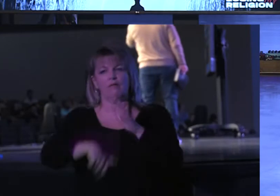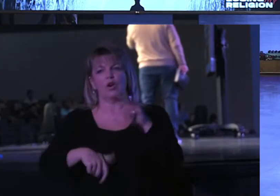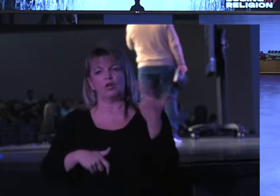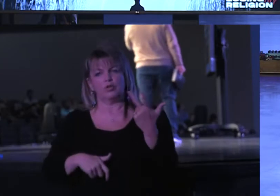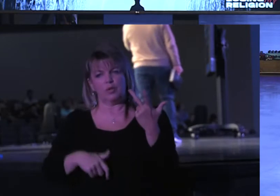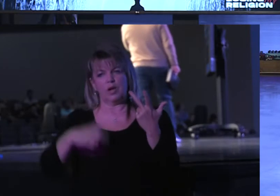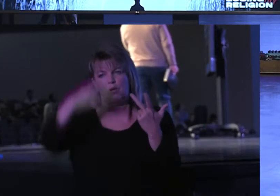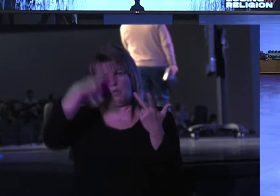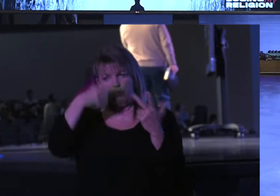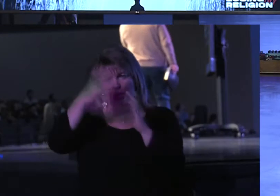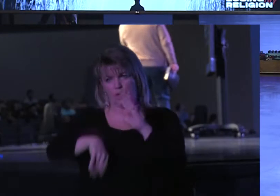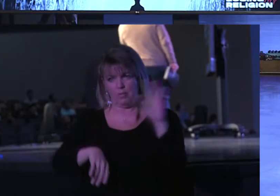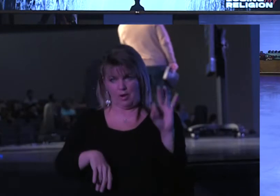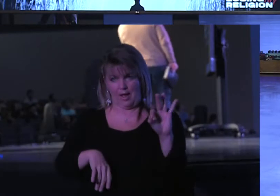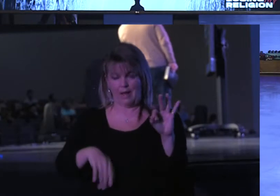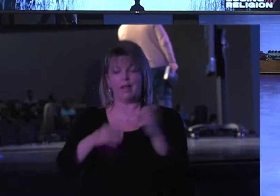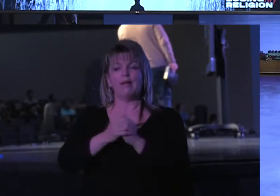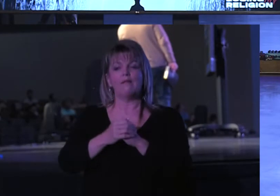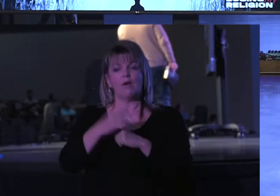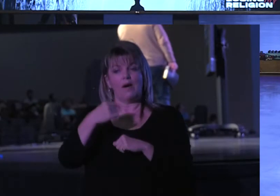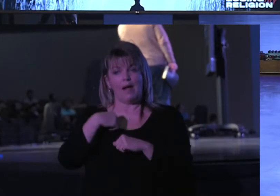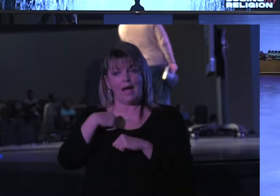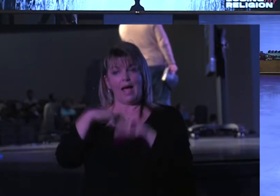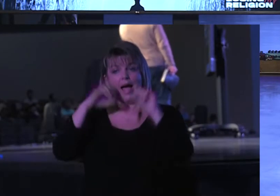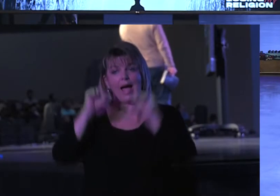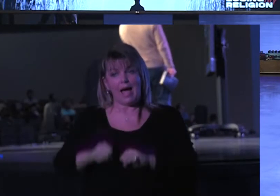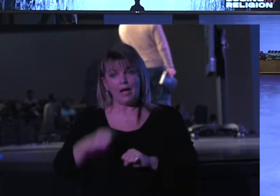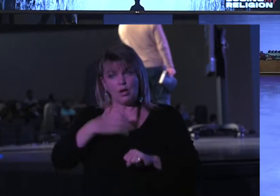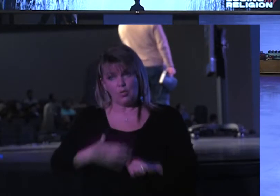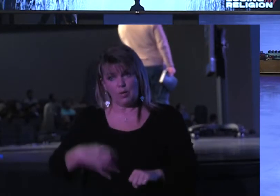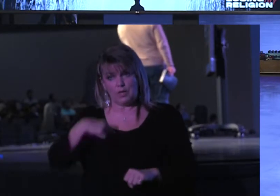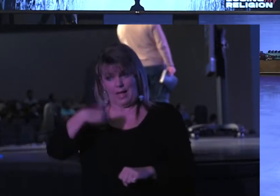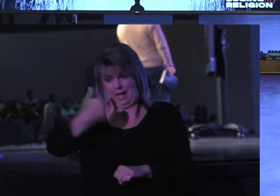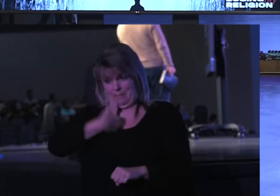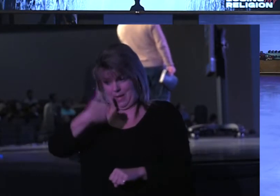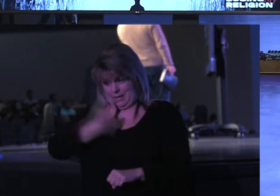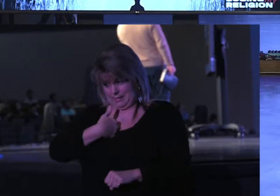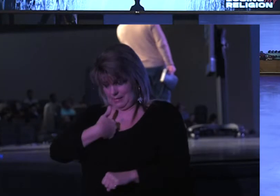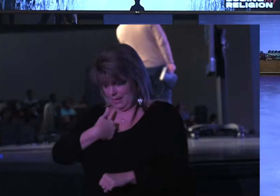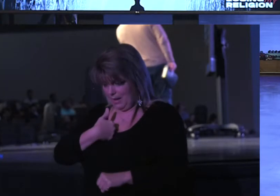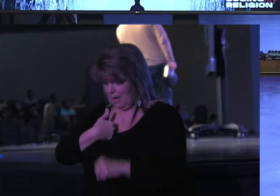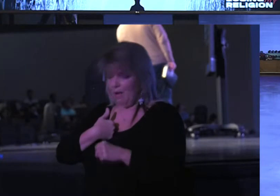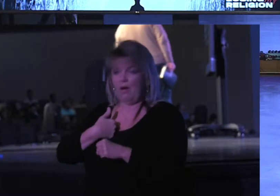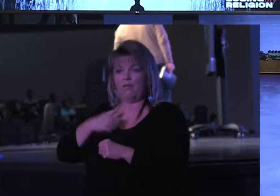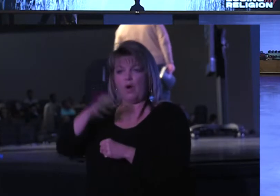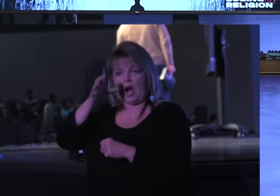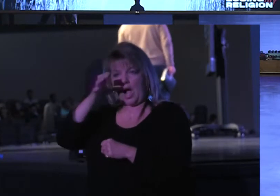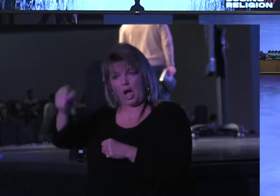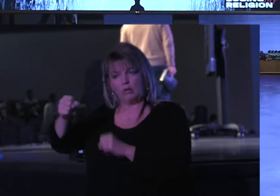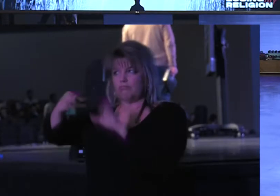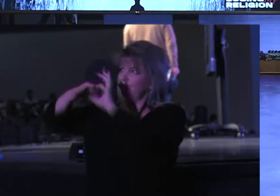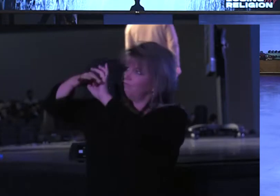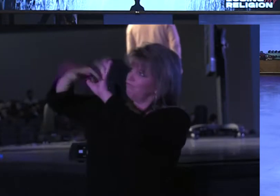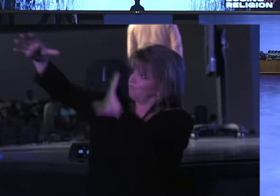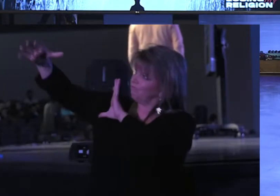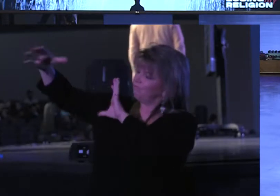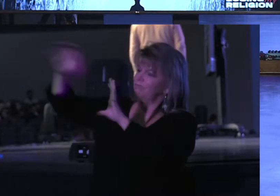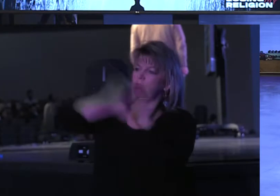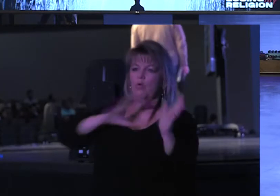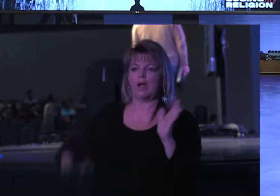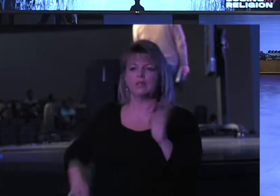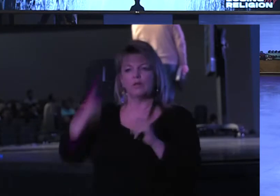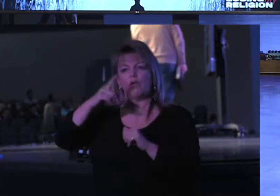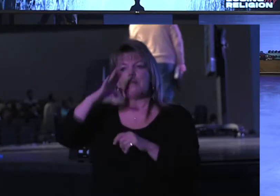3, Romans chapter 9. For I could wish that I myself were accursed and cut off from Christ, for the sake